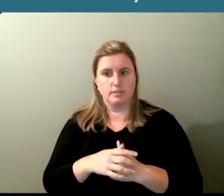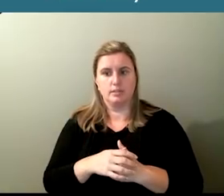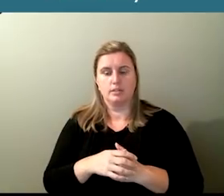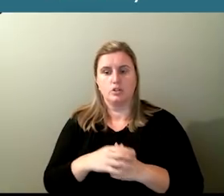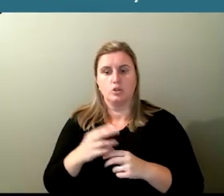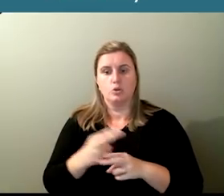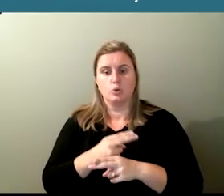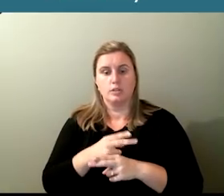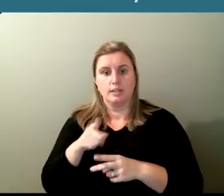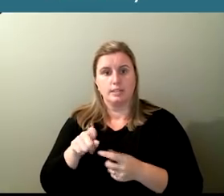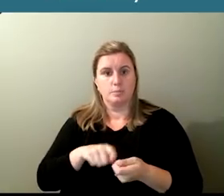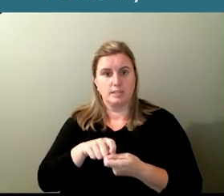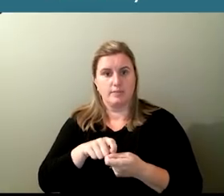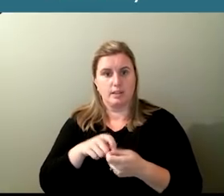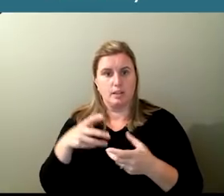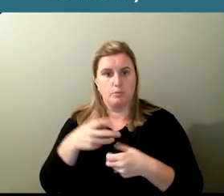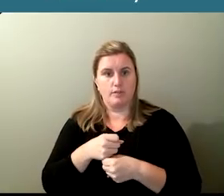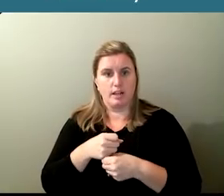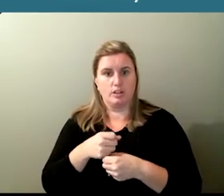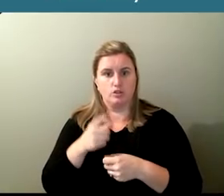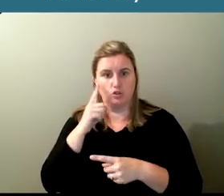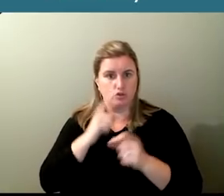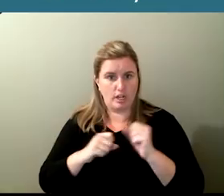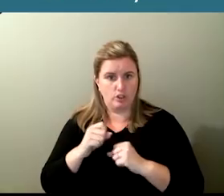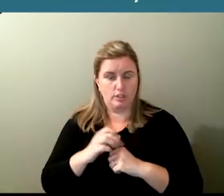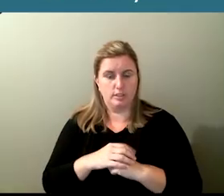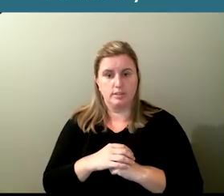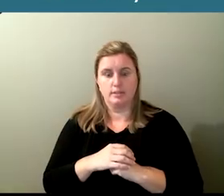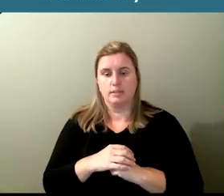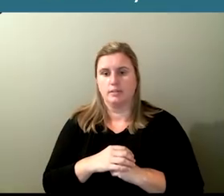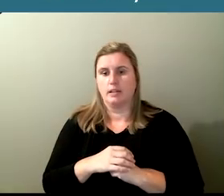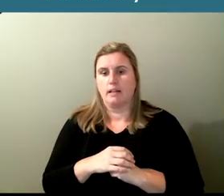using this specific abbreviated strategy. So